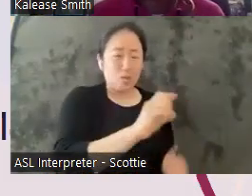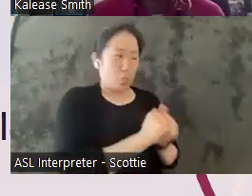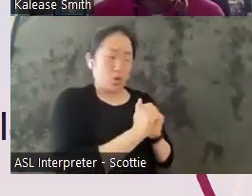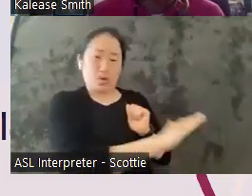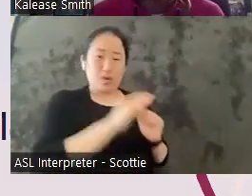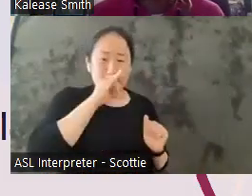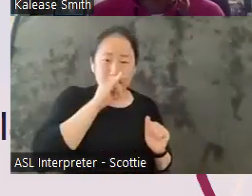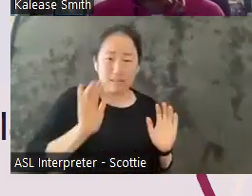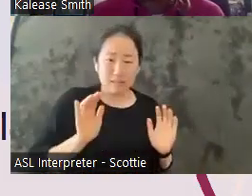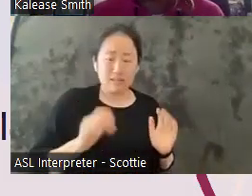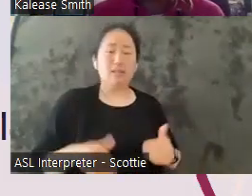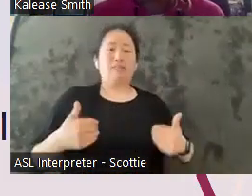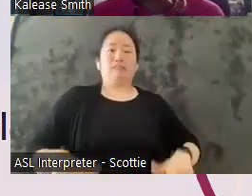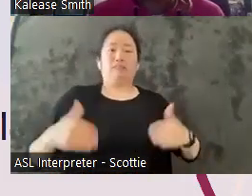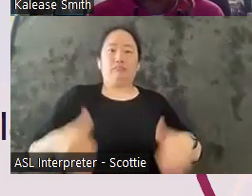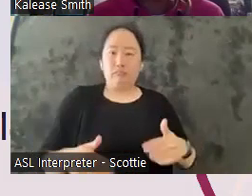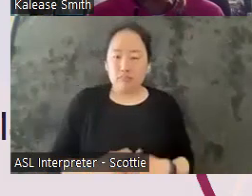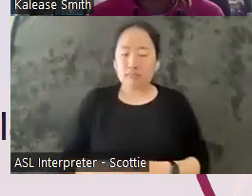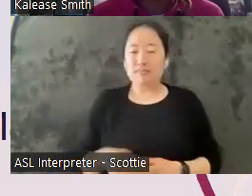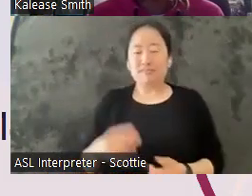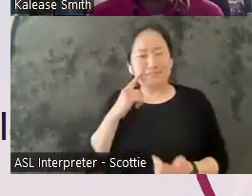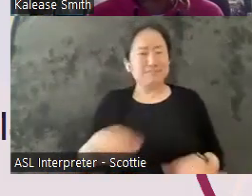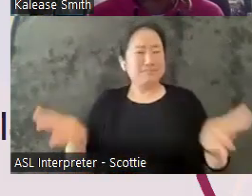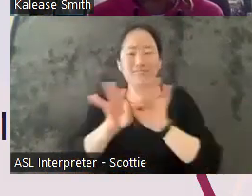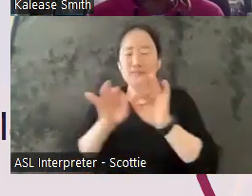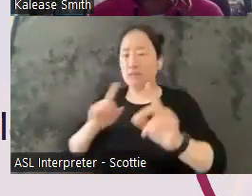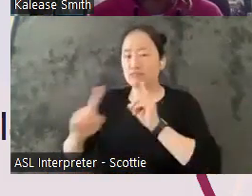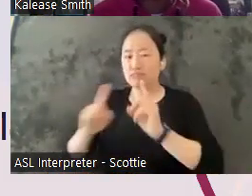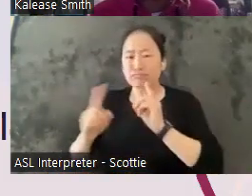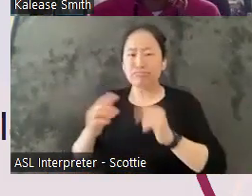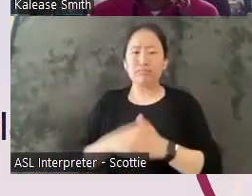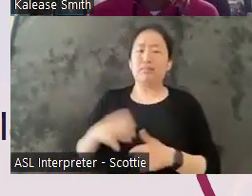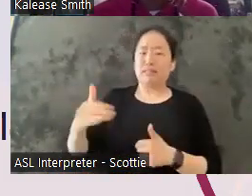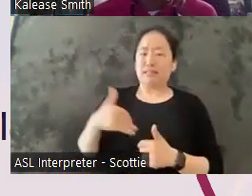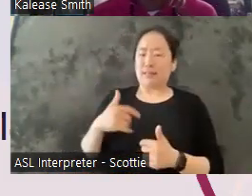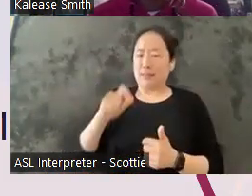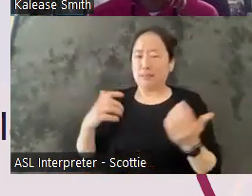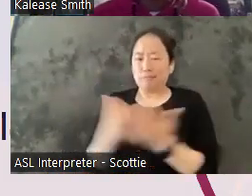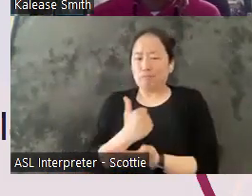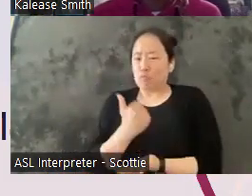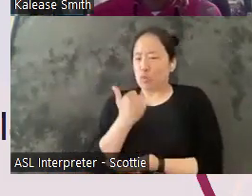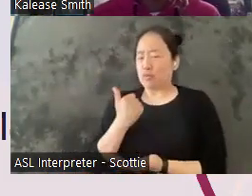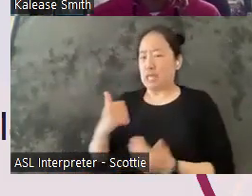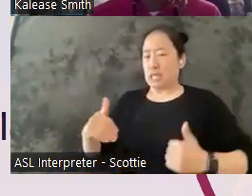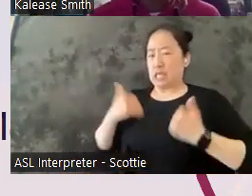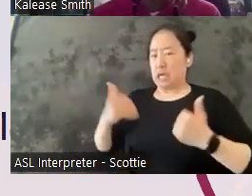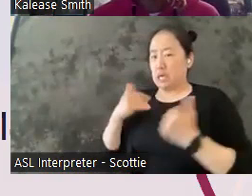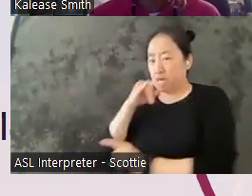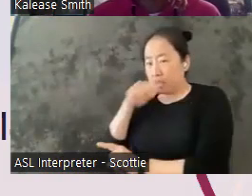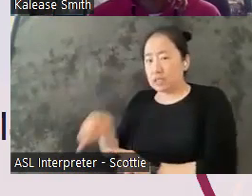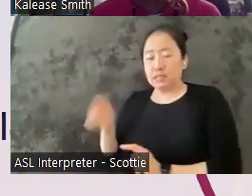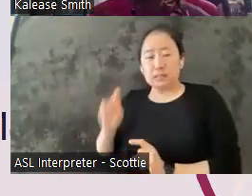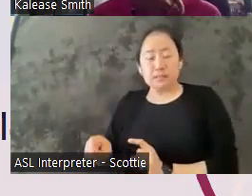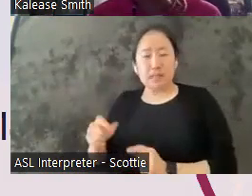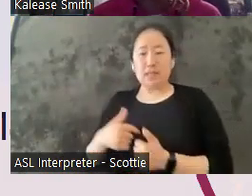all in a matter of having those conversations, but having them early and being open and not being scared to